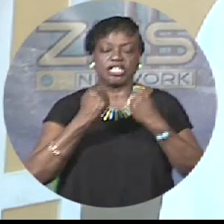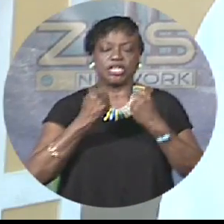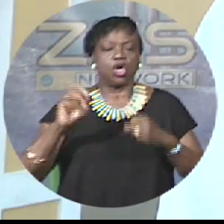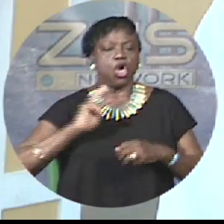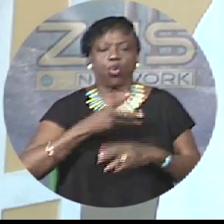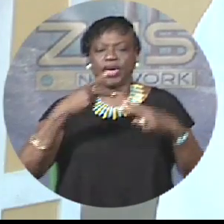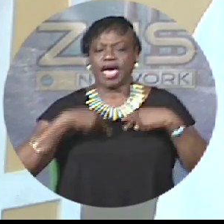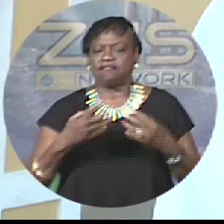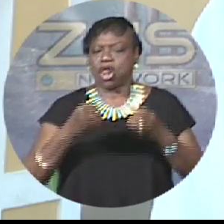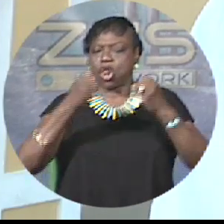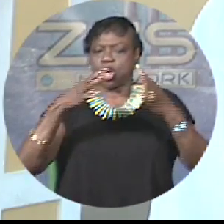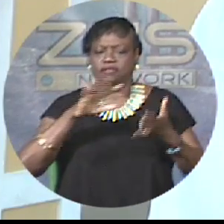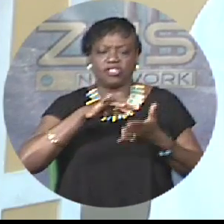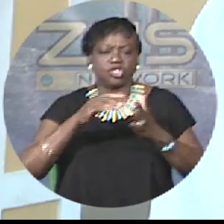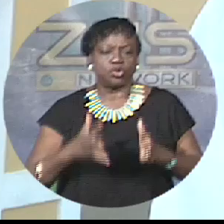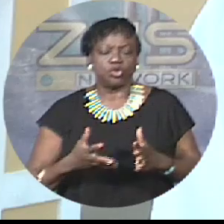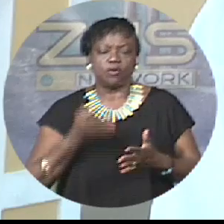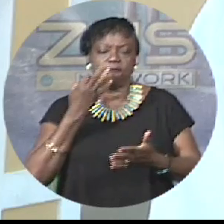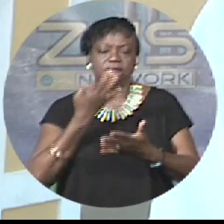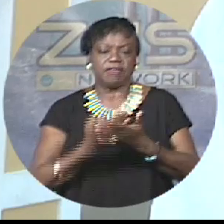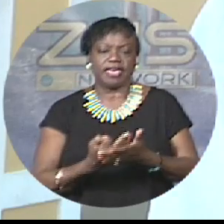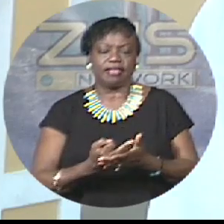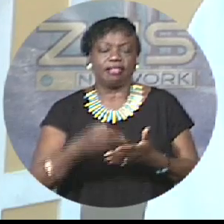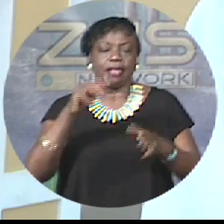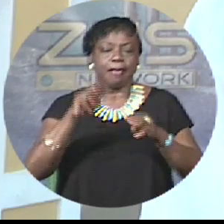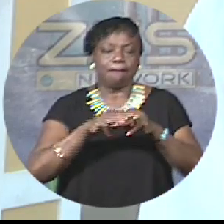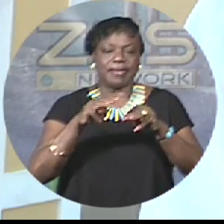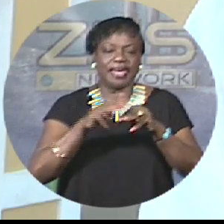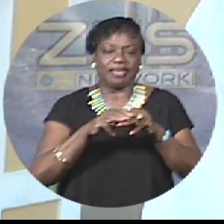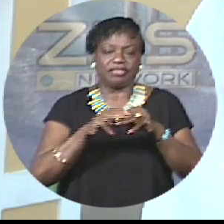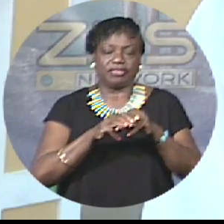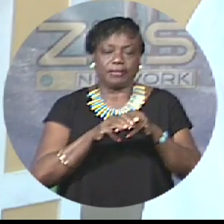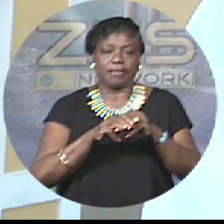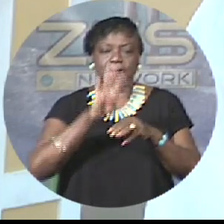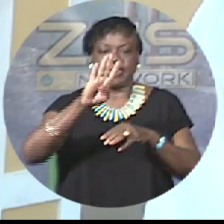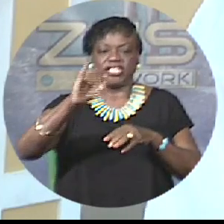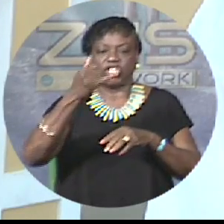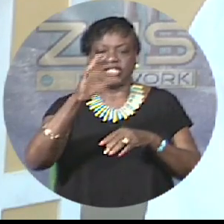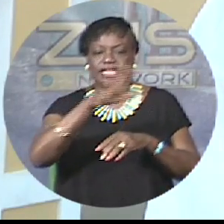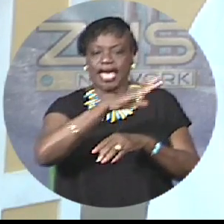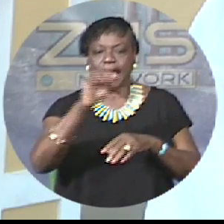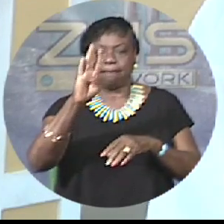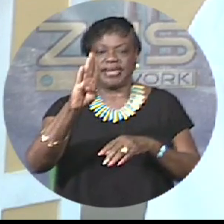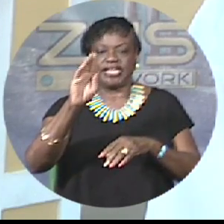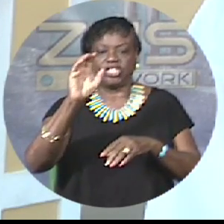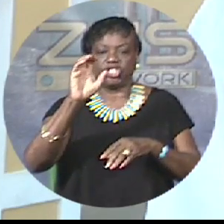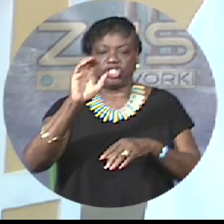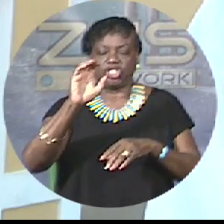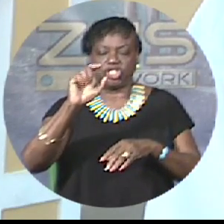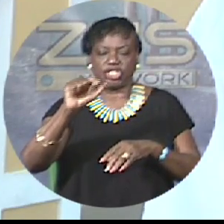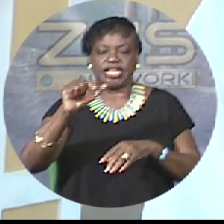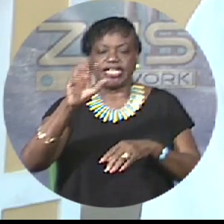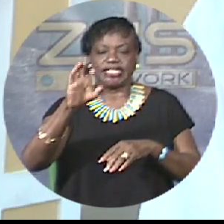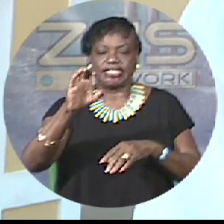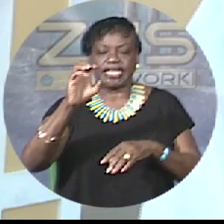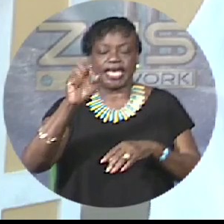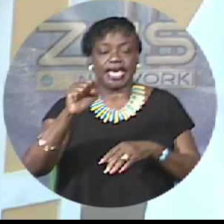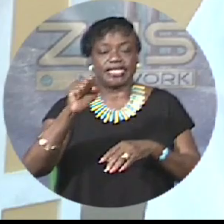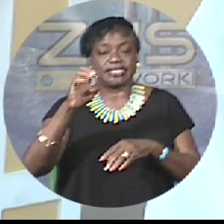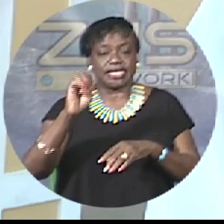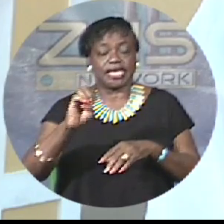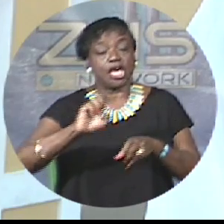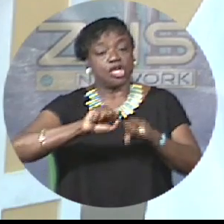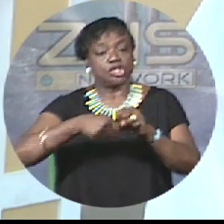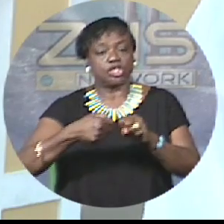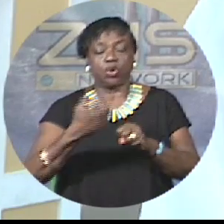maths in BGSA and BGCSE. So a lot of them have to really do summer school to go ahead and try